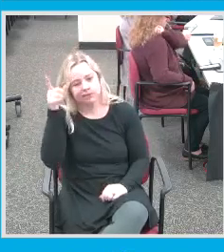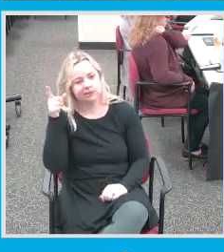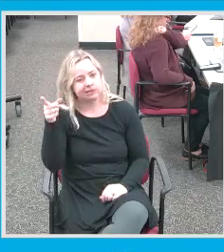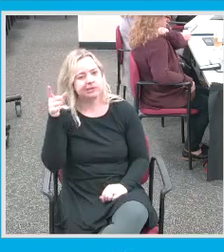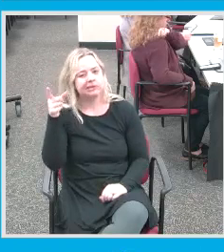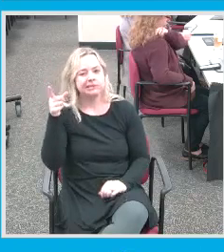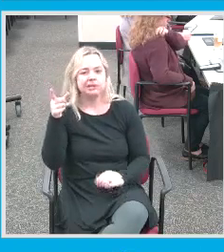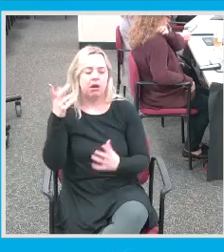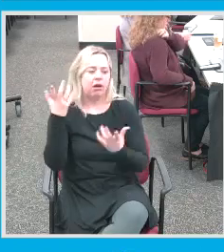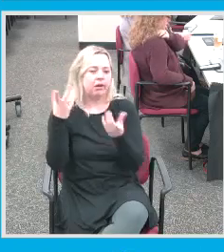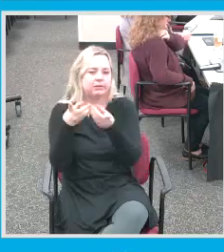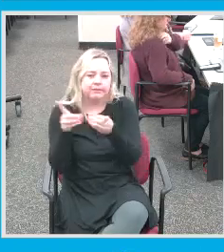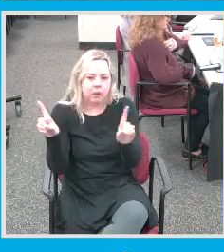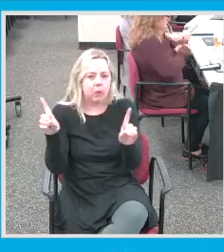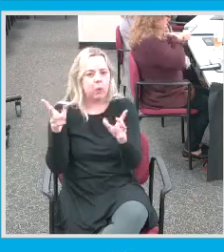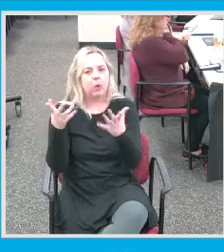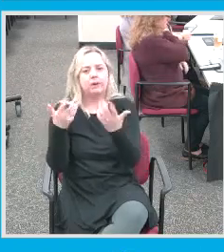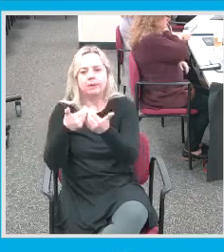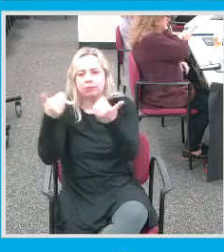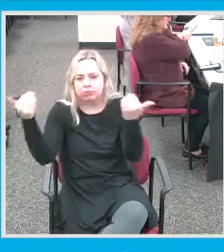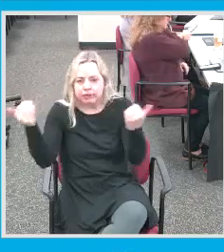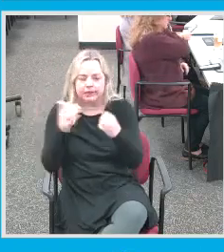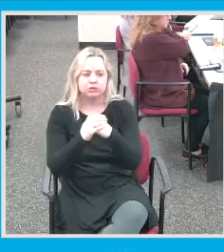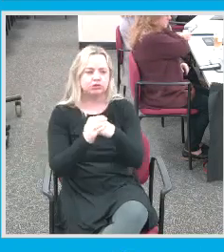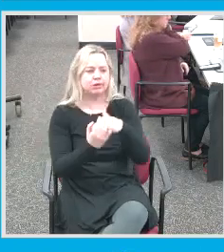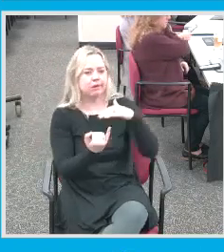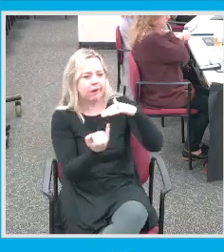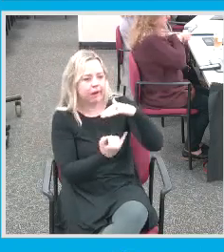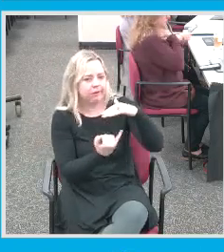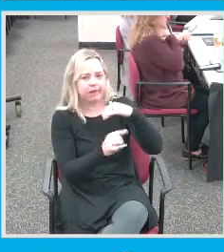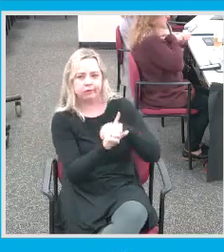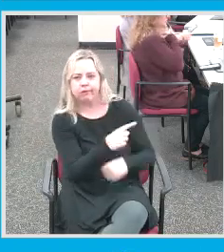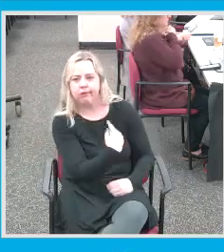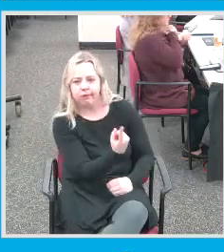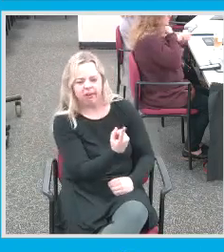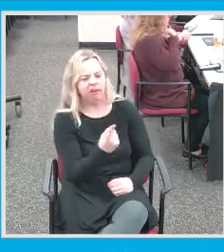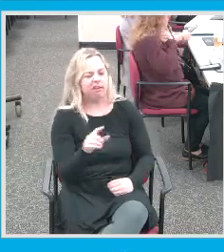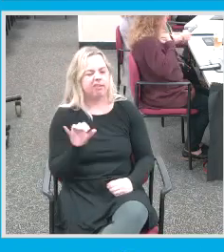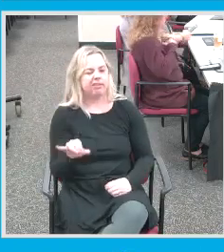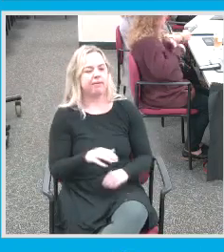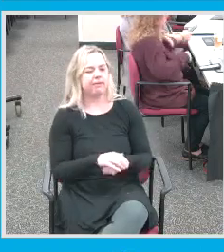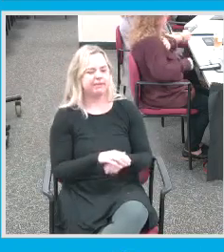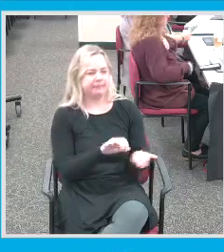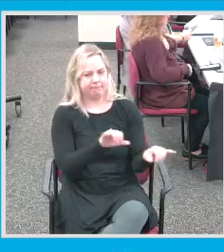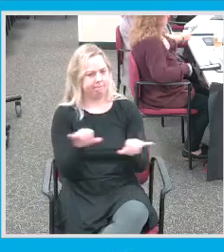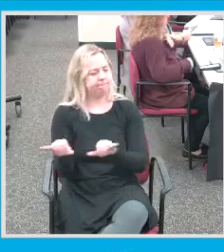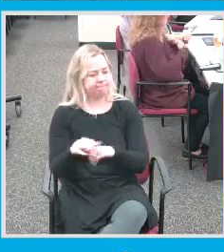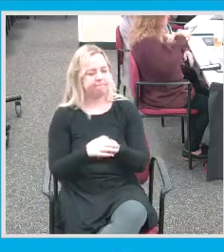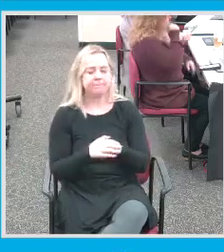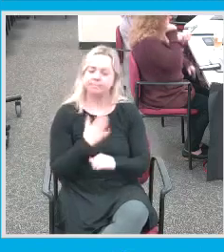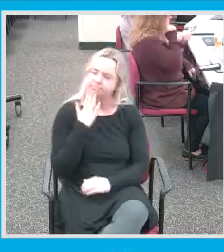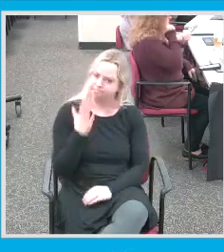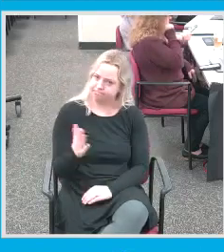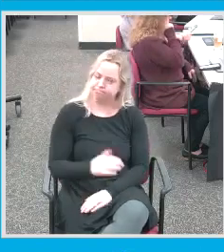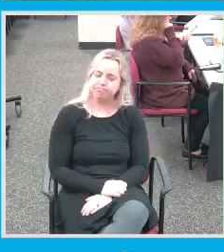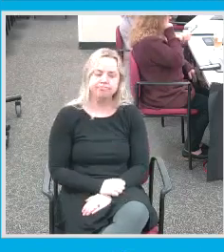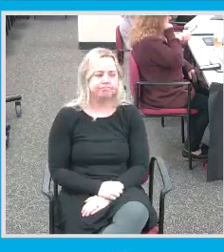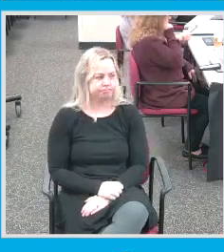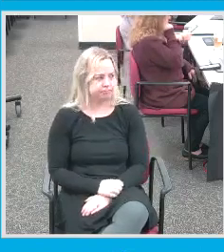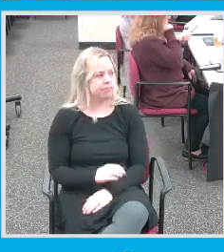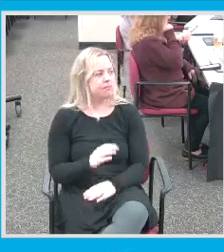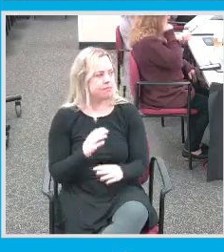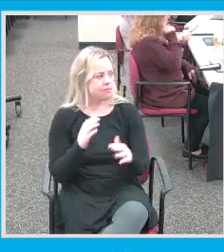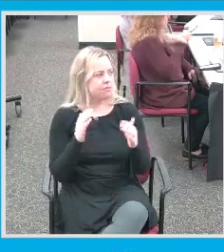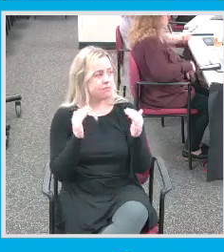with parental divorce or separation, isolation, and those types of things. Okay, thanks. Yeah. Okay.